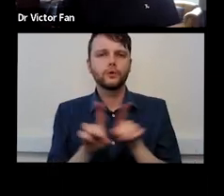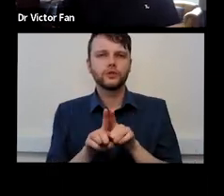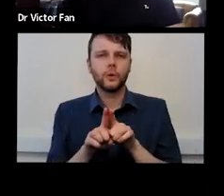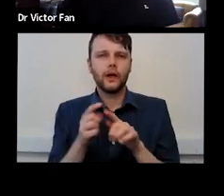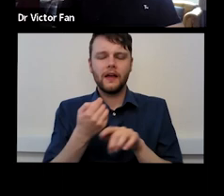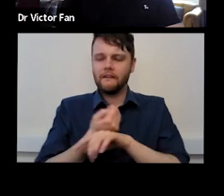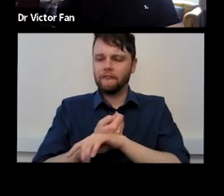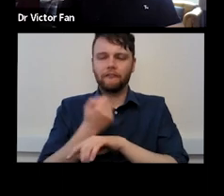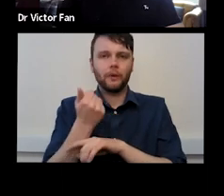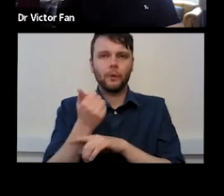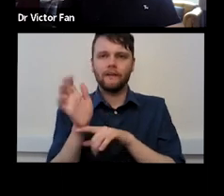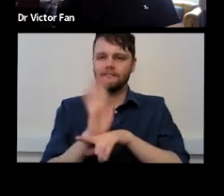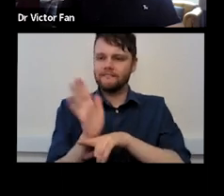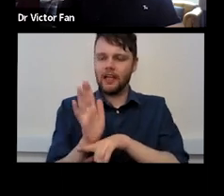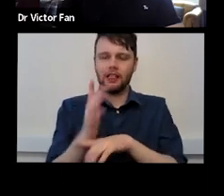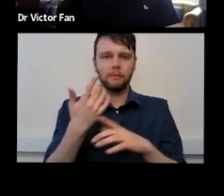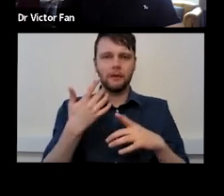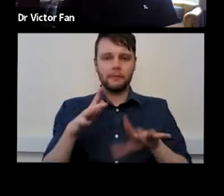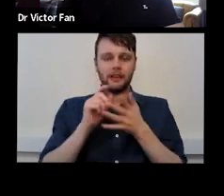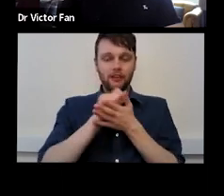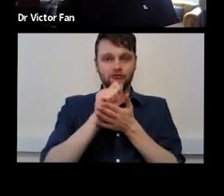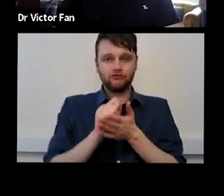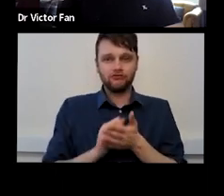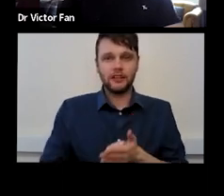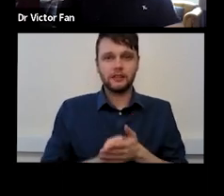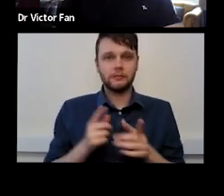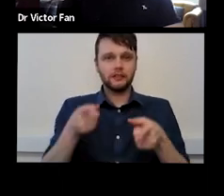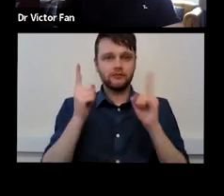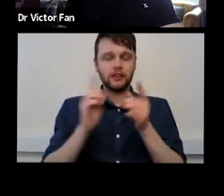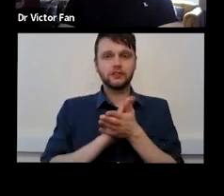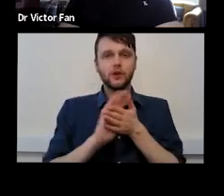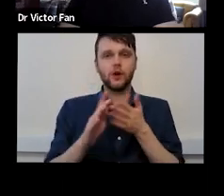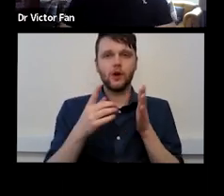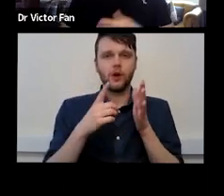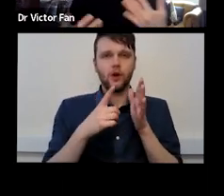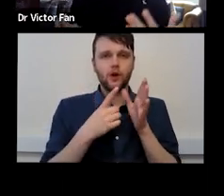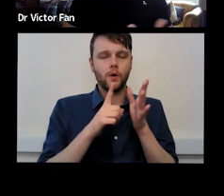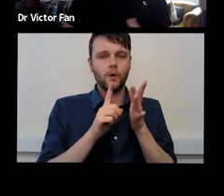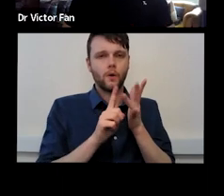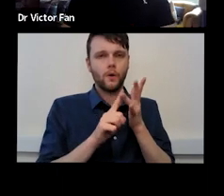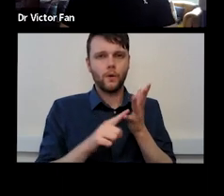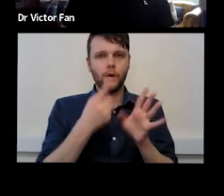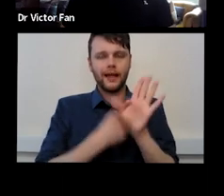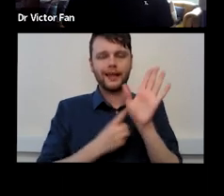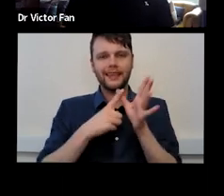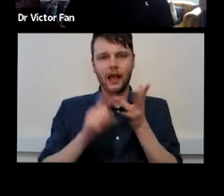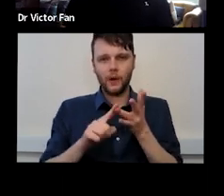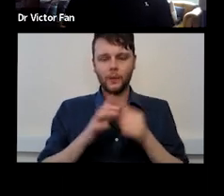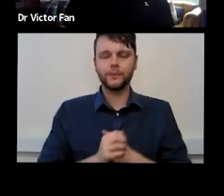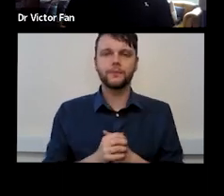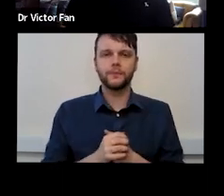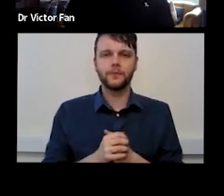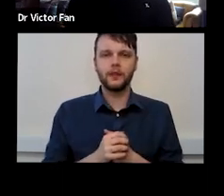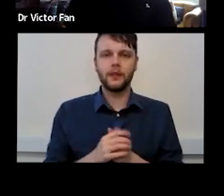few surviving films written by director Hou Yao, who was a pioneer in